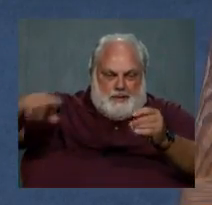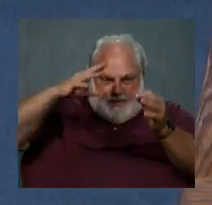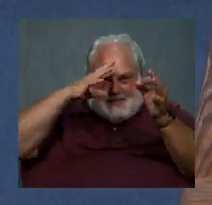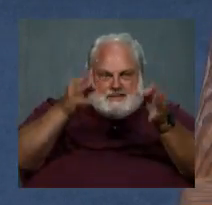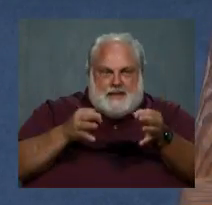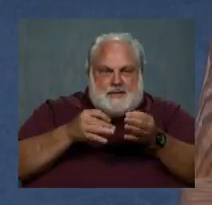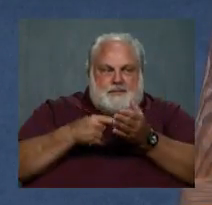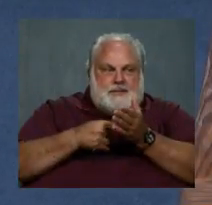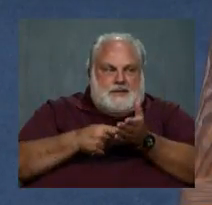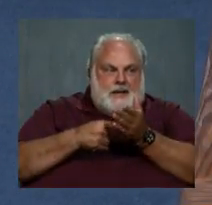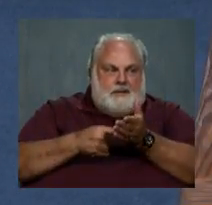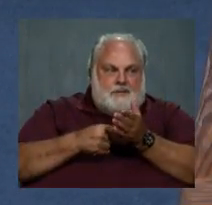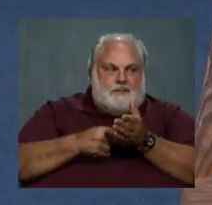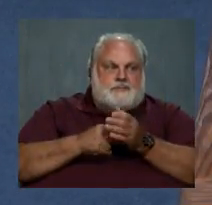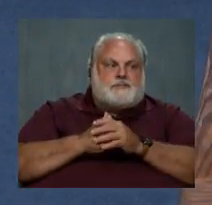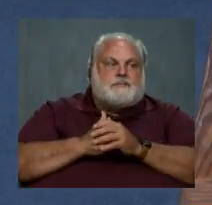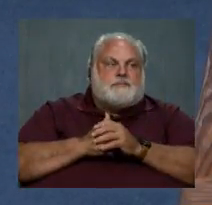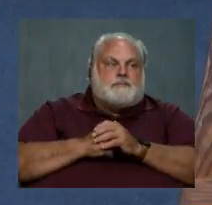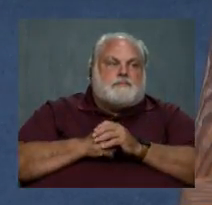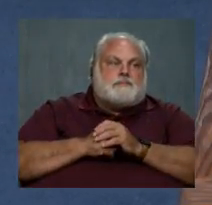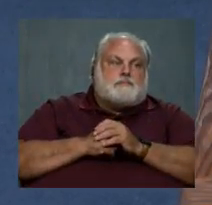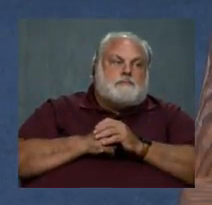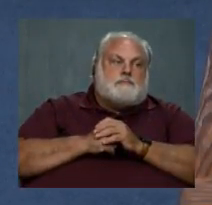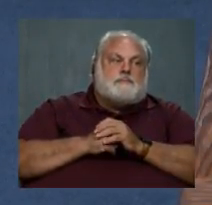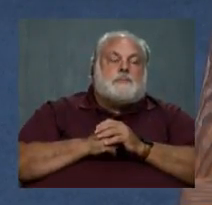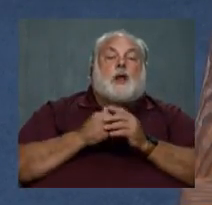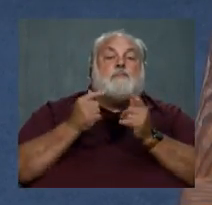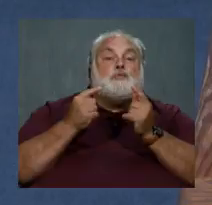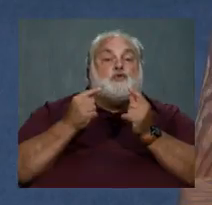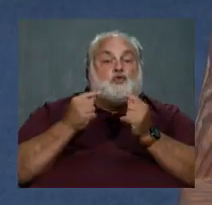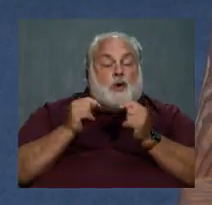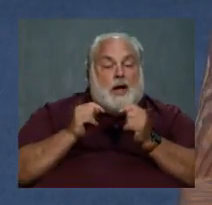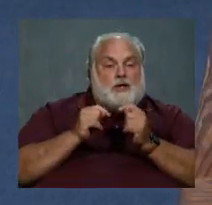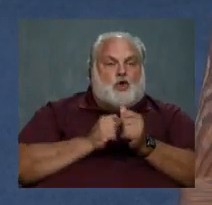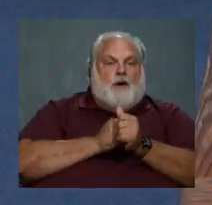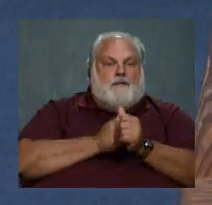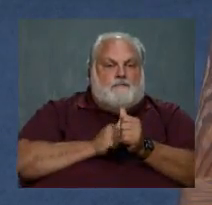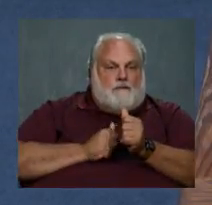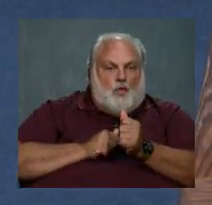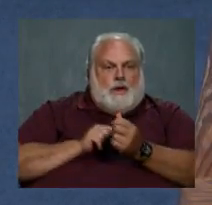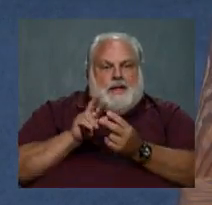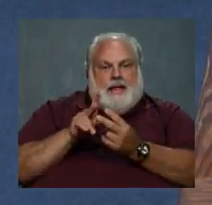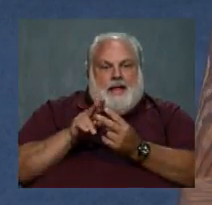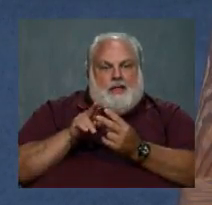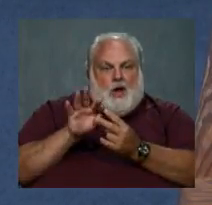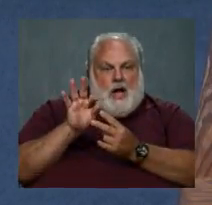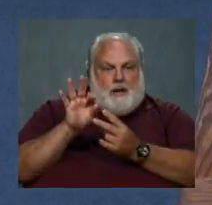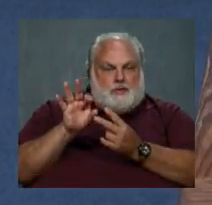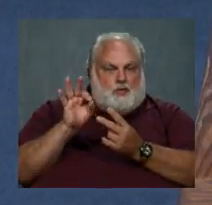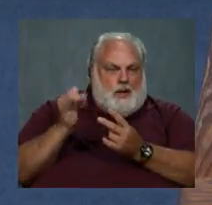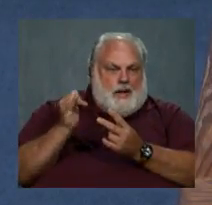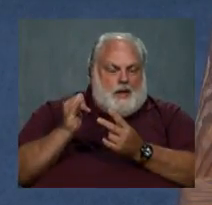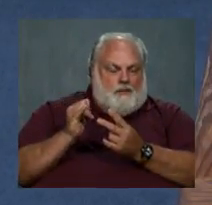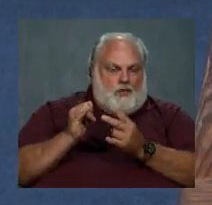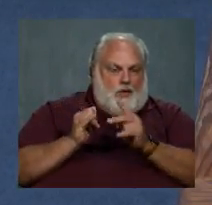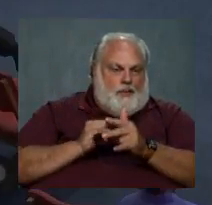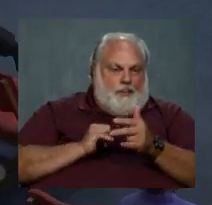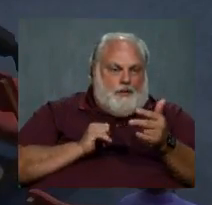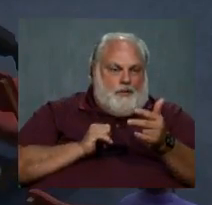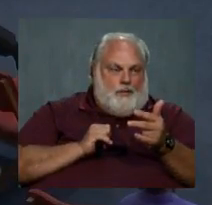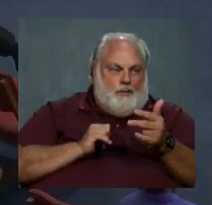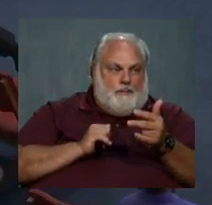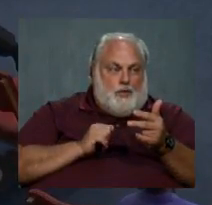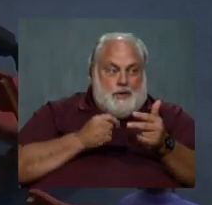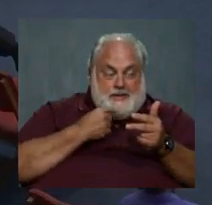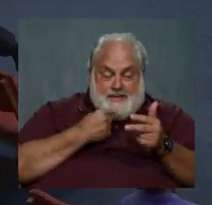have some serious conversations about. But I'm trying to avoid either one of those two options and get a third option. But what you're